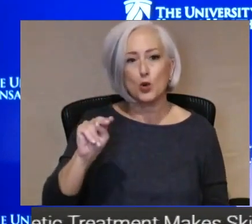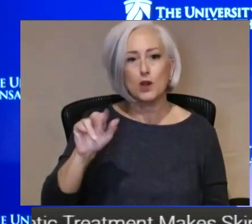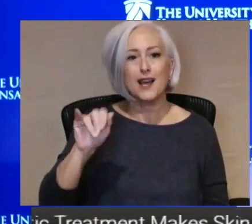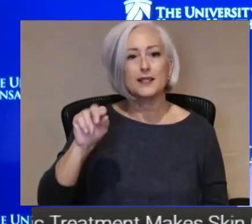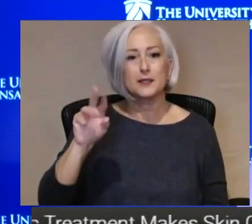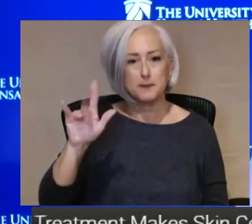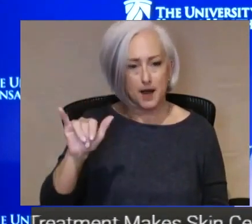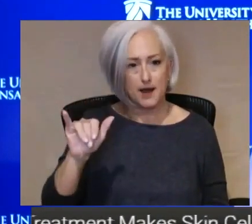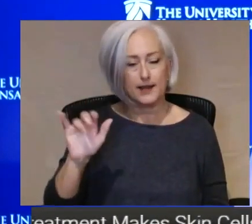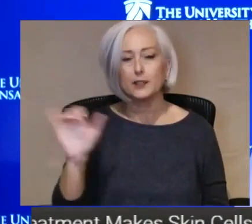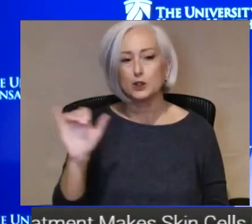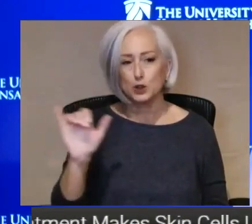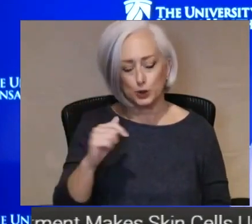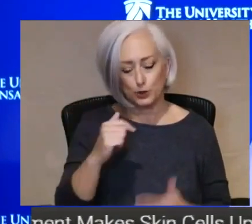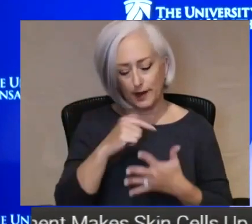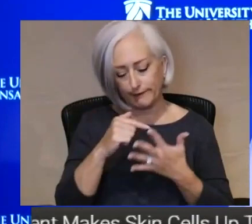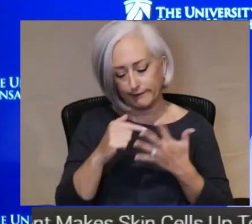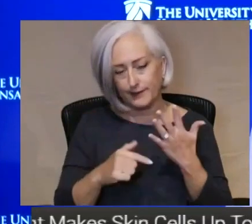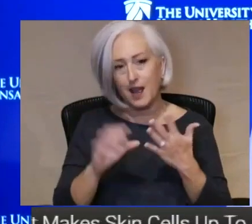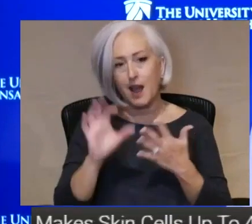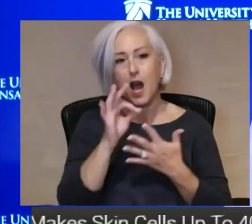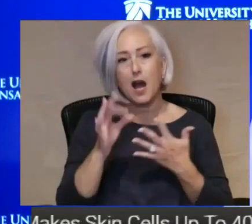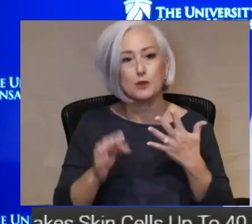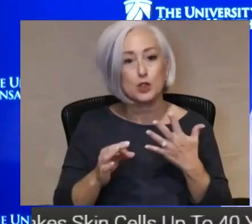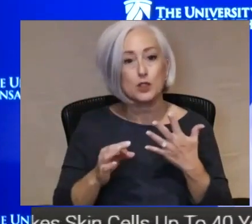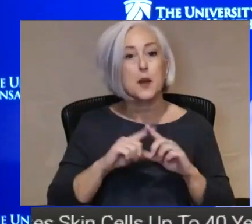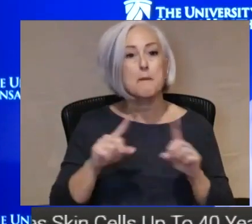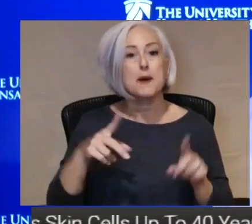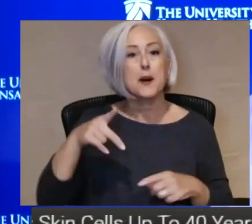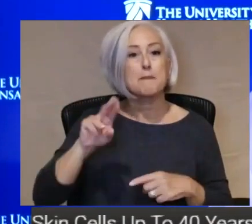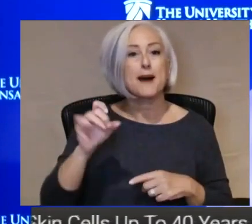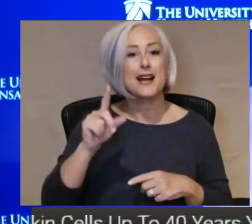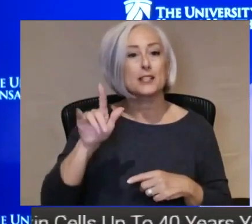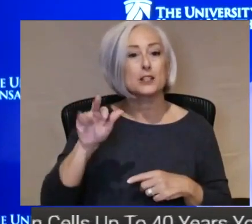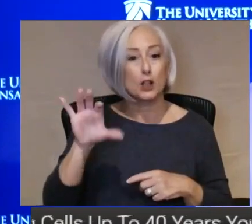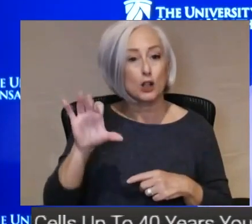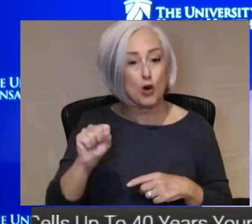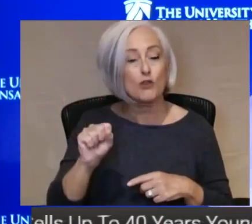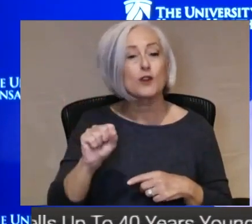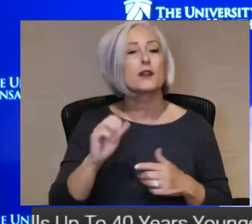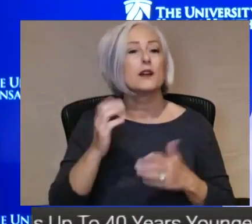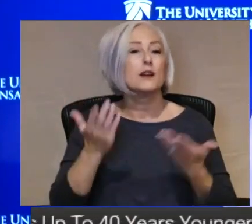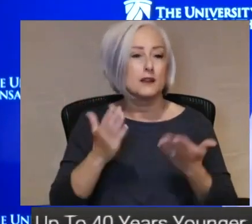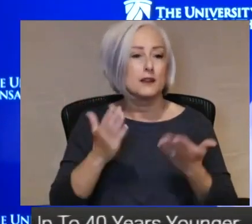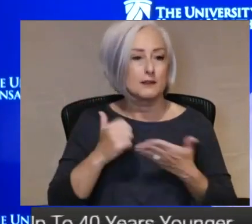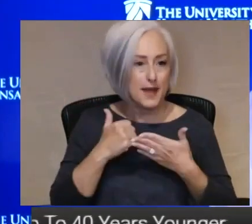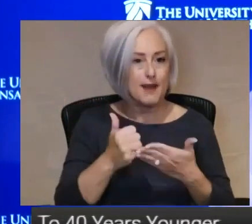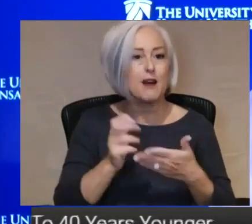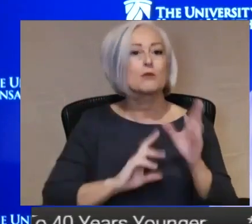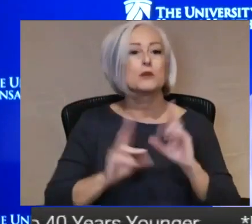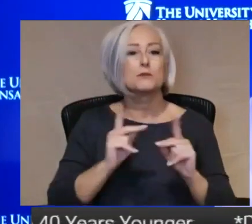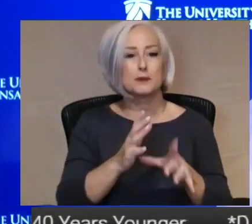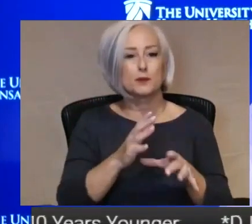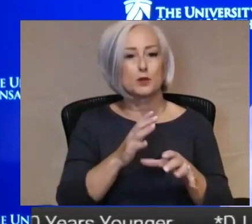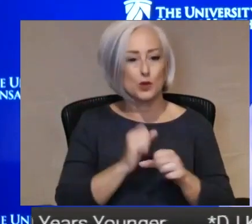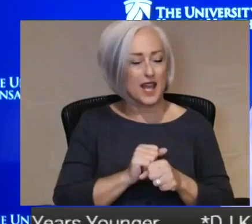the supply of Paxlovid right now will continue to increase. People can get that. It's readily available. And also, we continue,